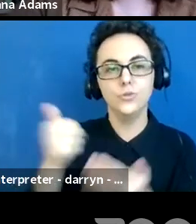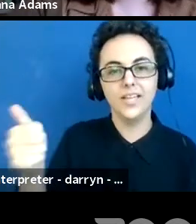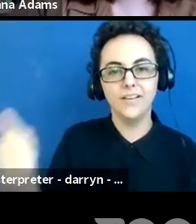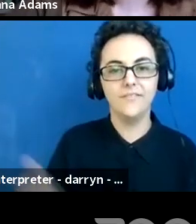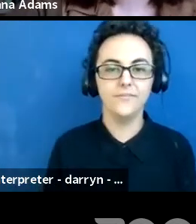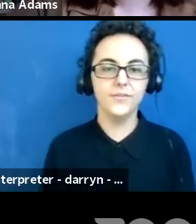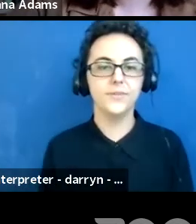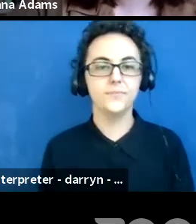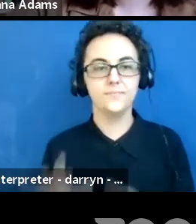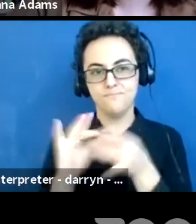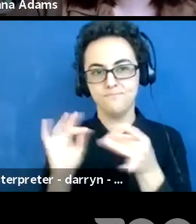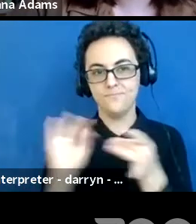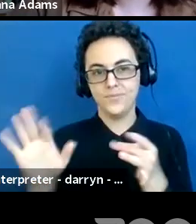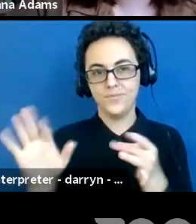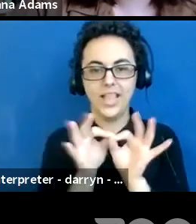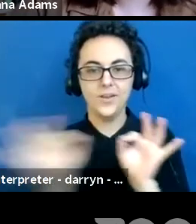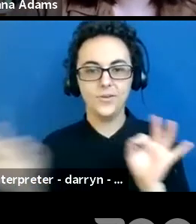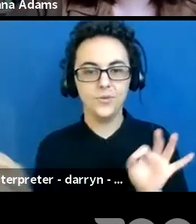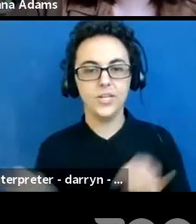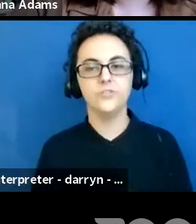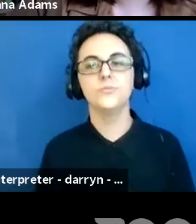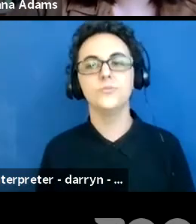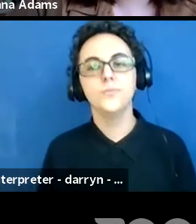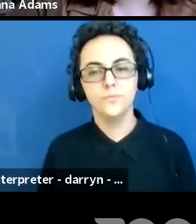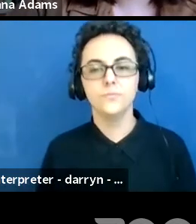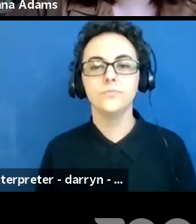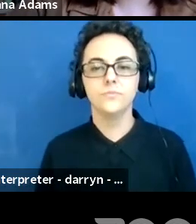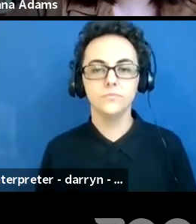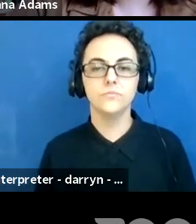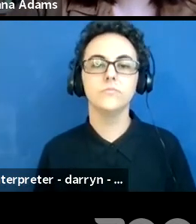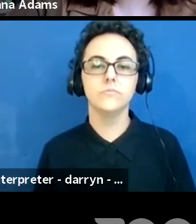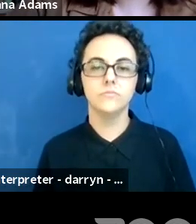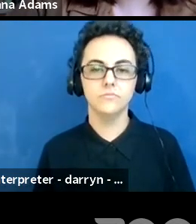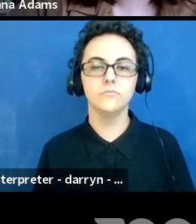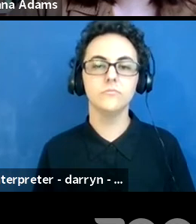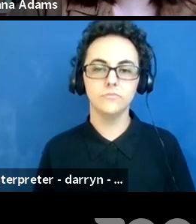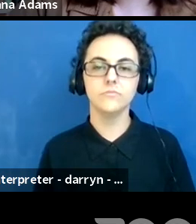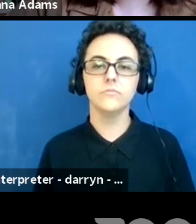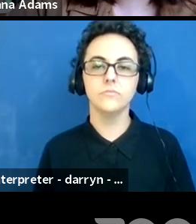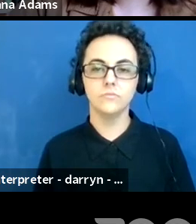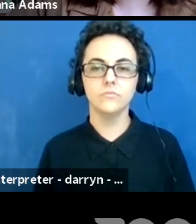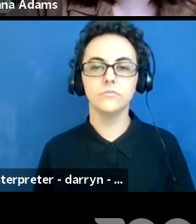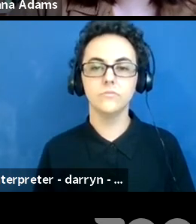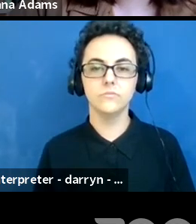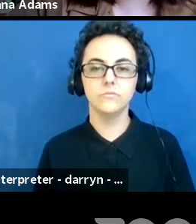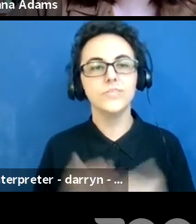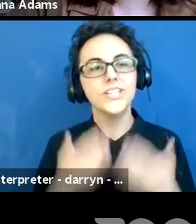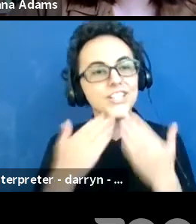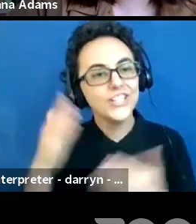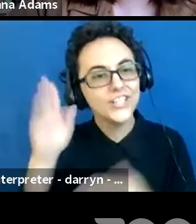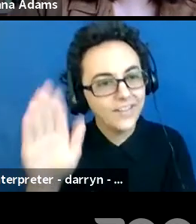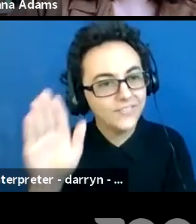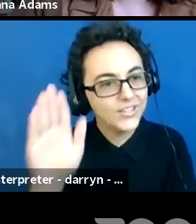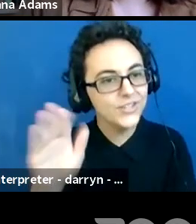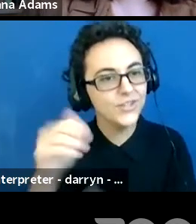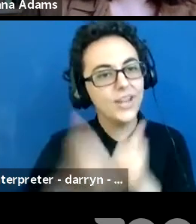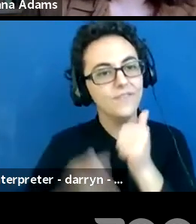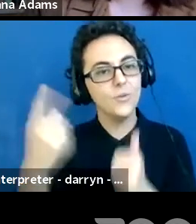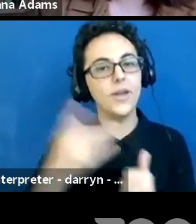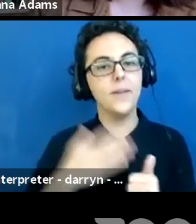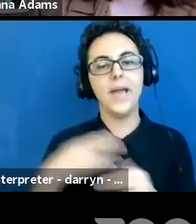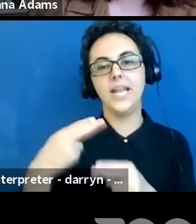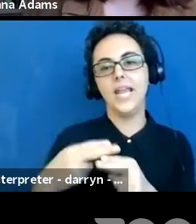Sengi tamu biagindi nawehea kunda. Good afternoon, everybody. My name is